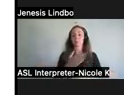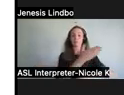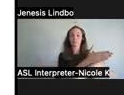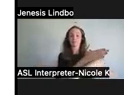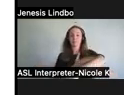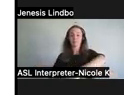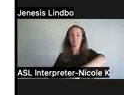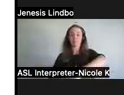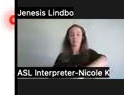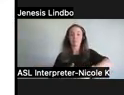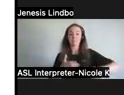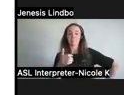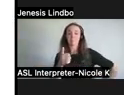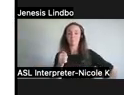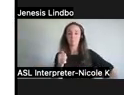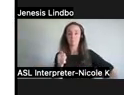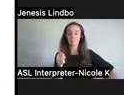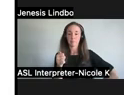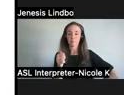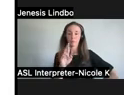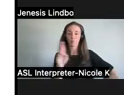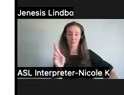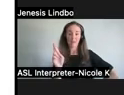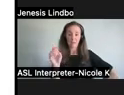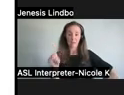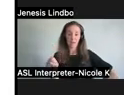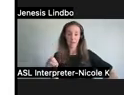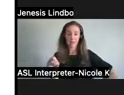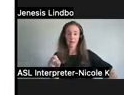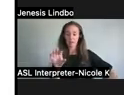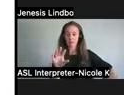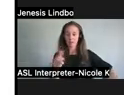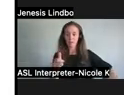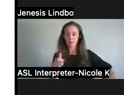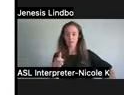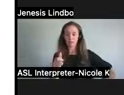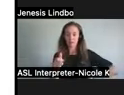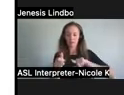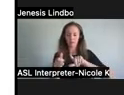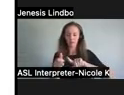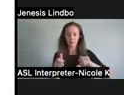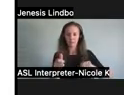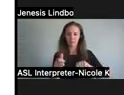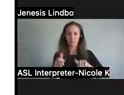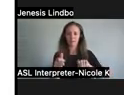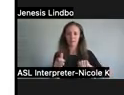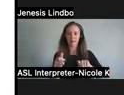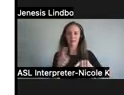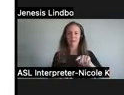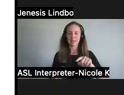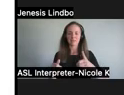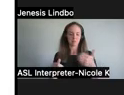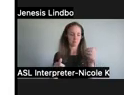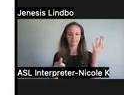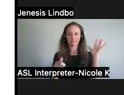left side, so they can use their right hand to control the right side of the controller, but they can't access the left side of the controller since they have the